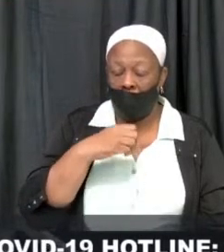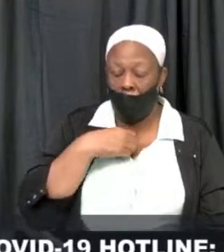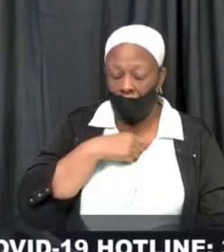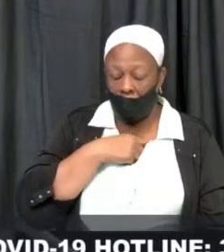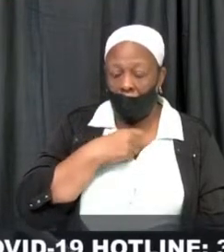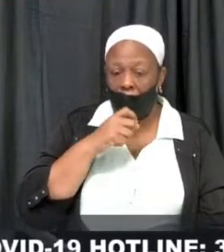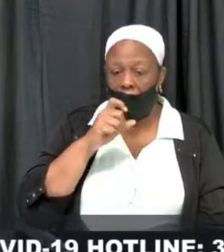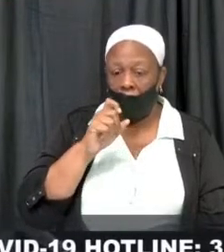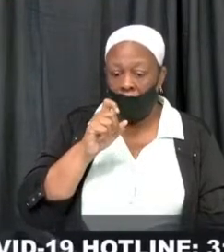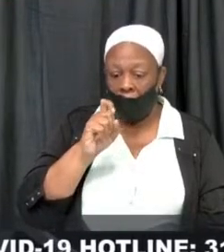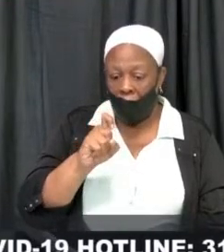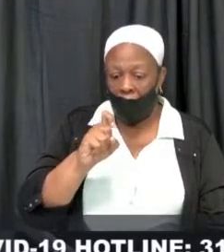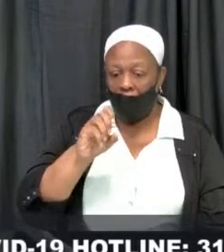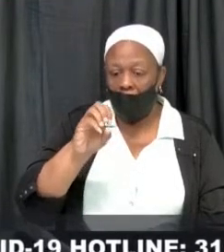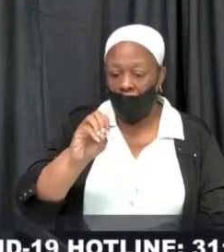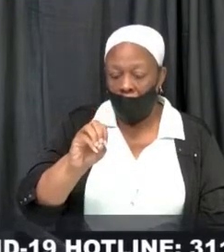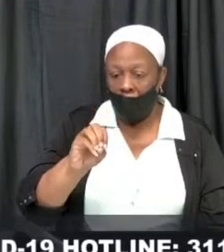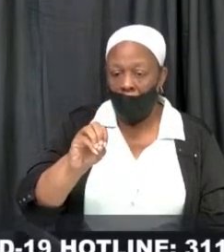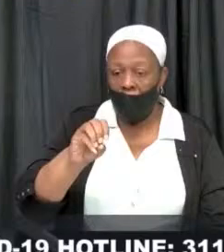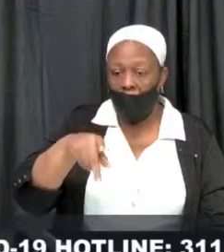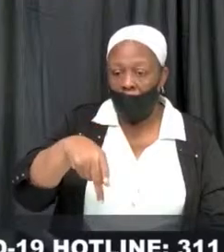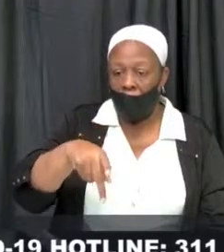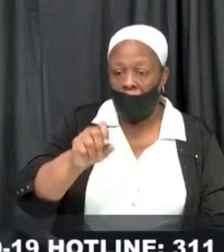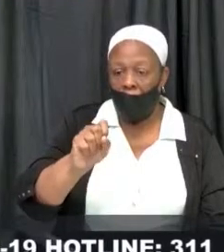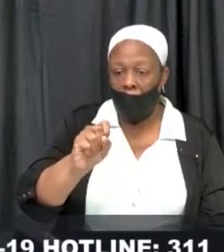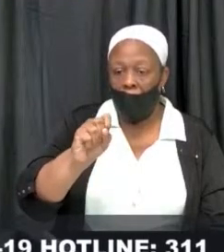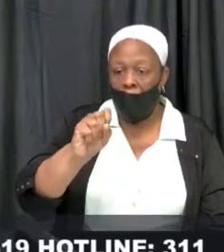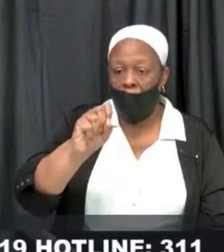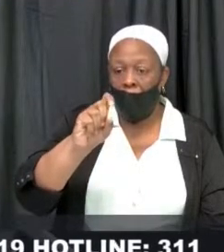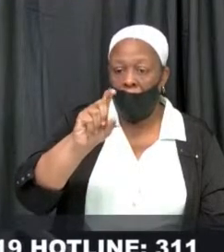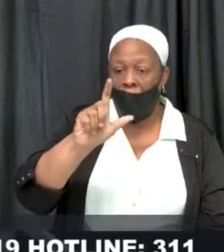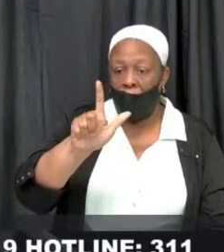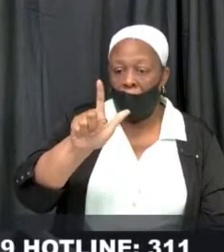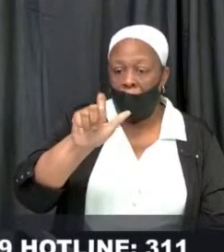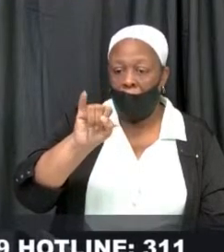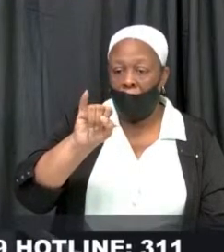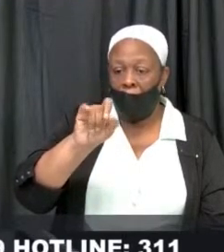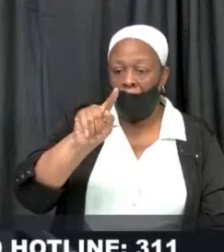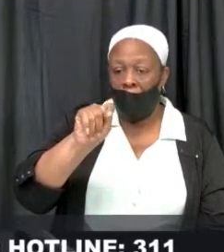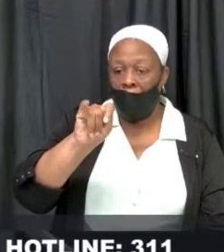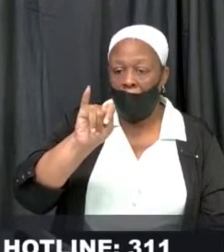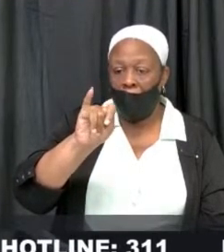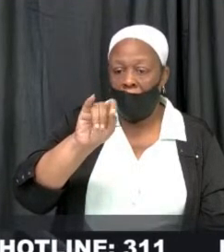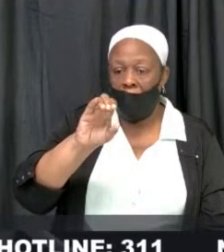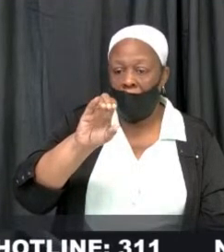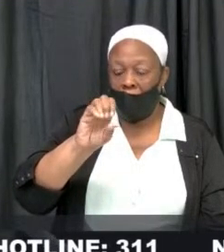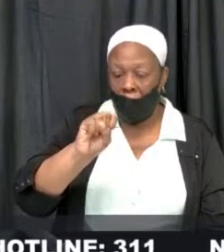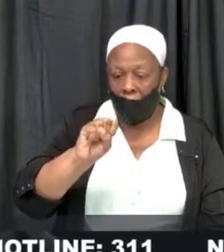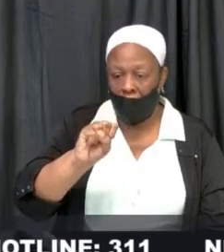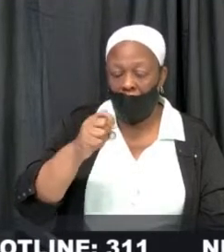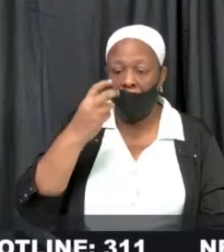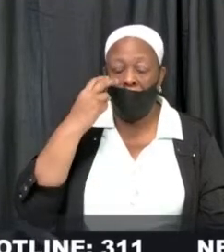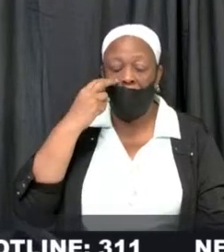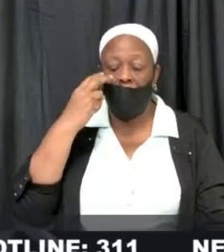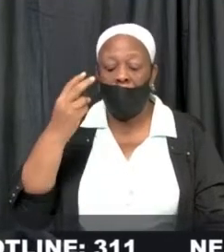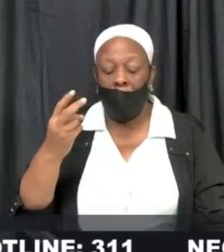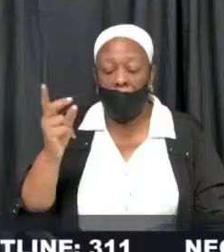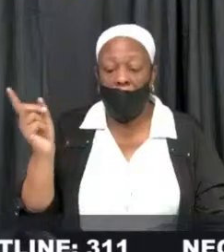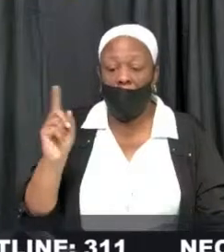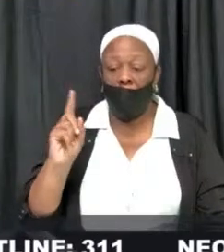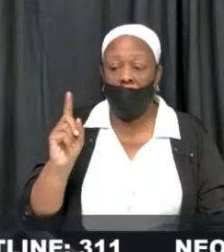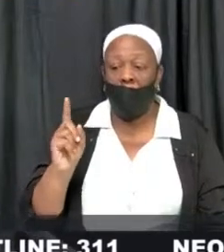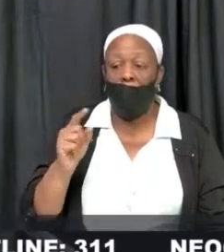And you would note that at the top of this blog would be headed International